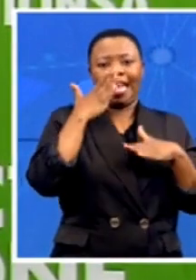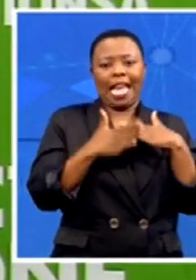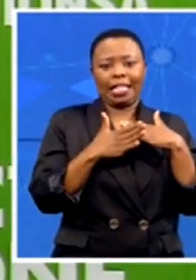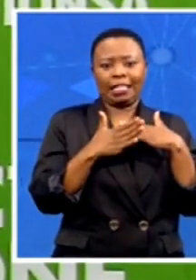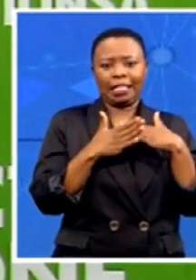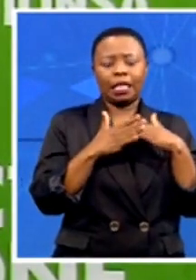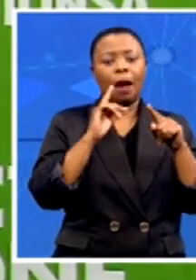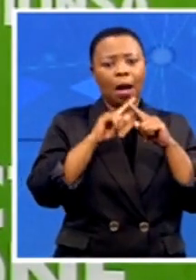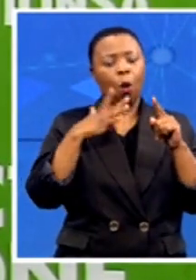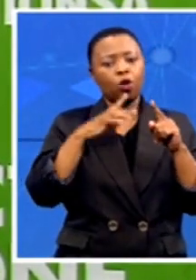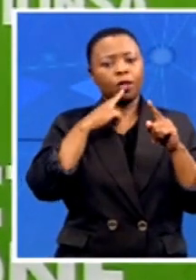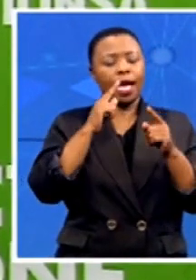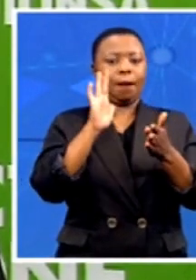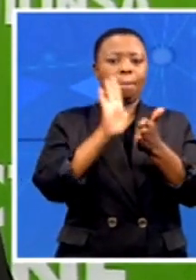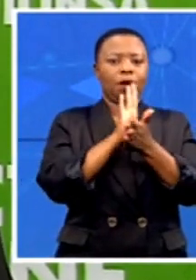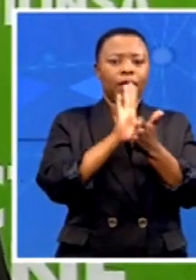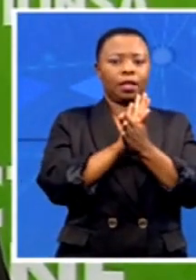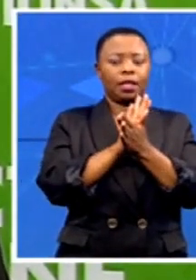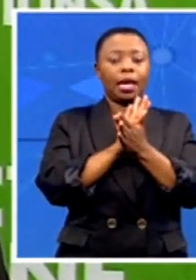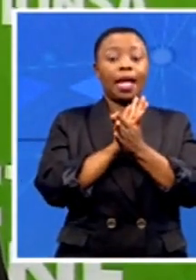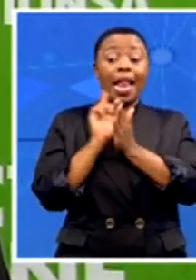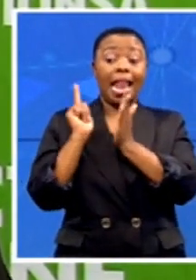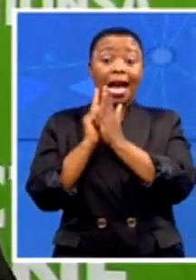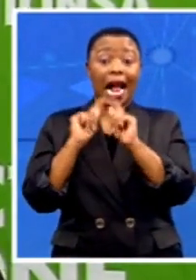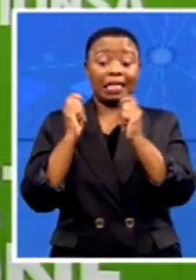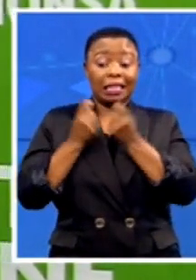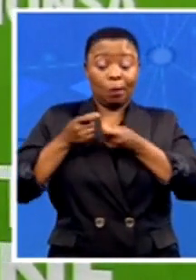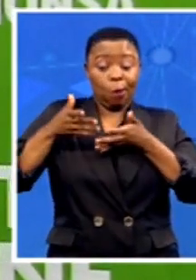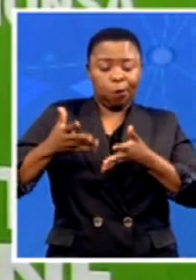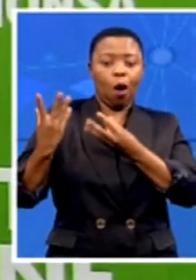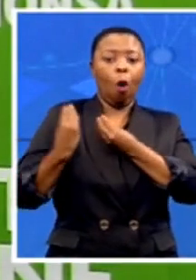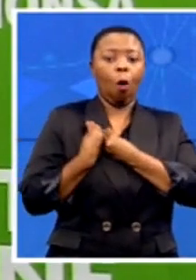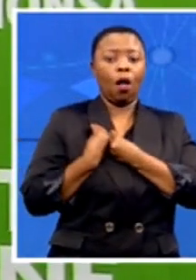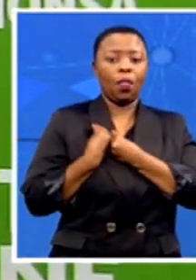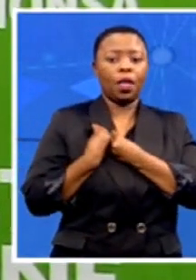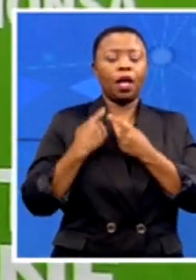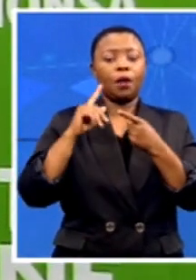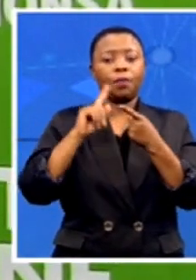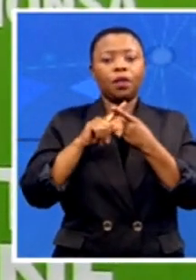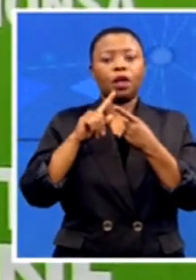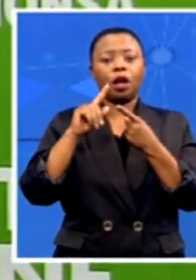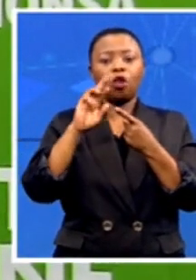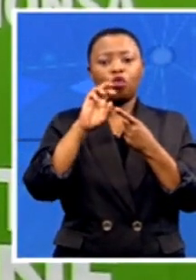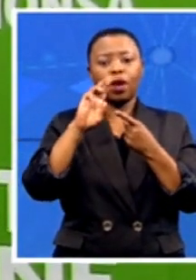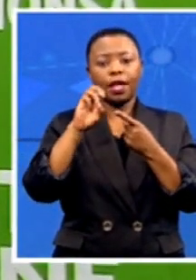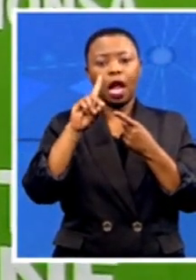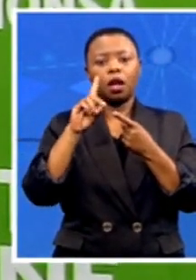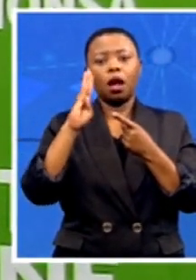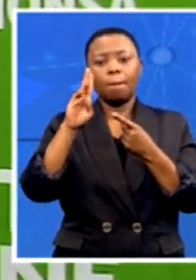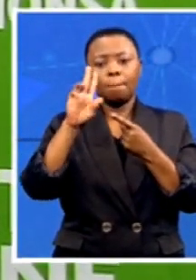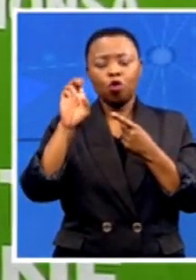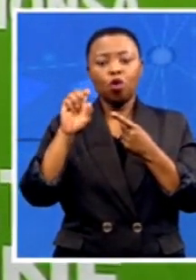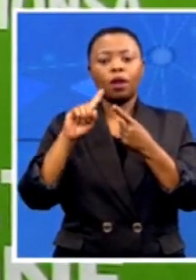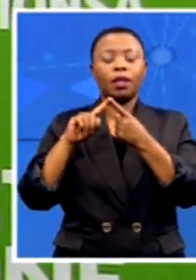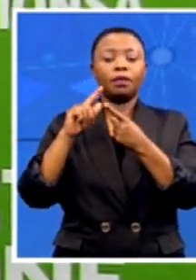legal team who is here with us today. Wendell Bloom is the lead attorney in this matter. He